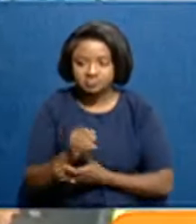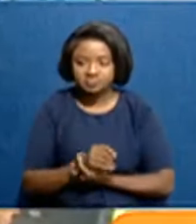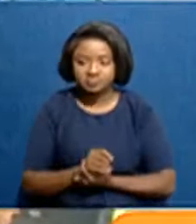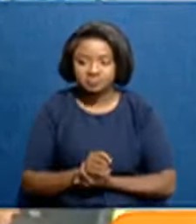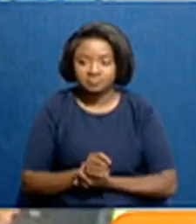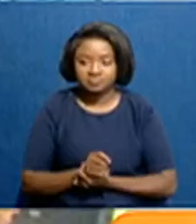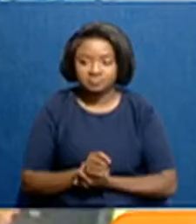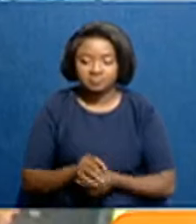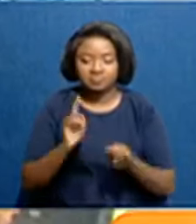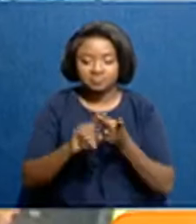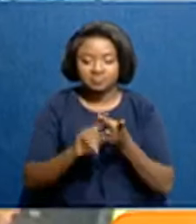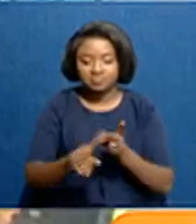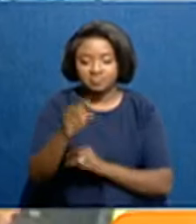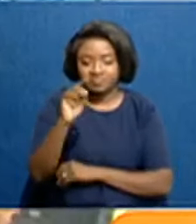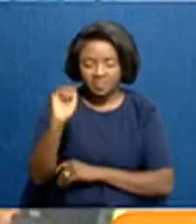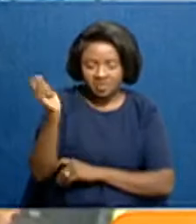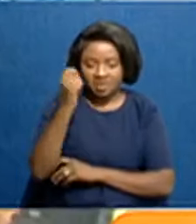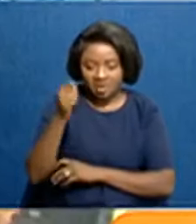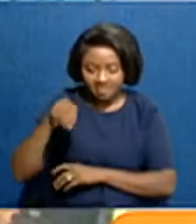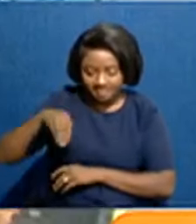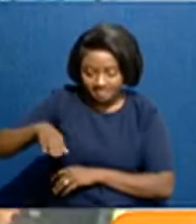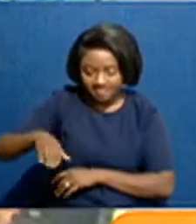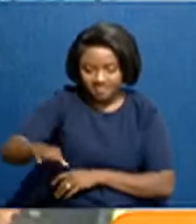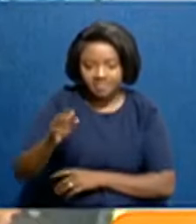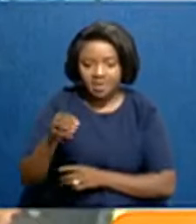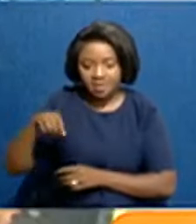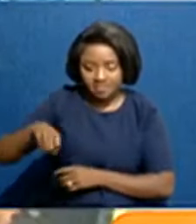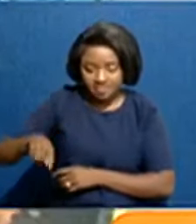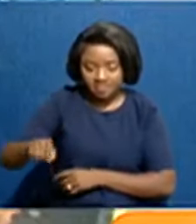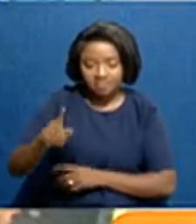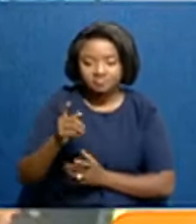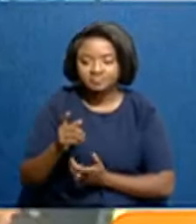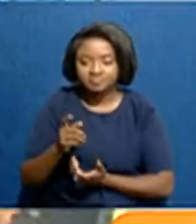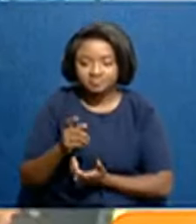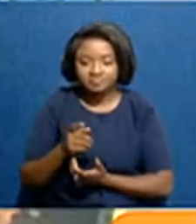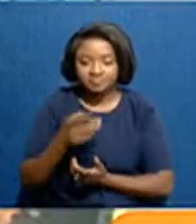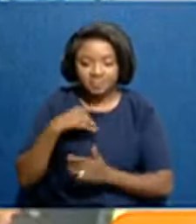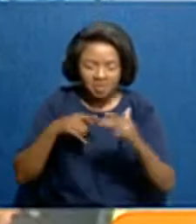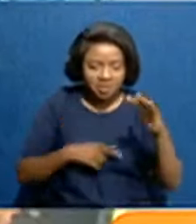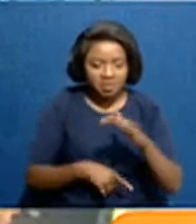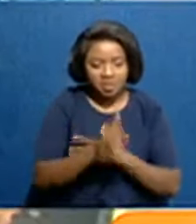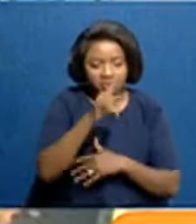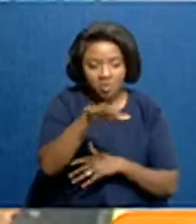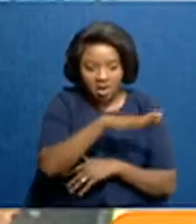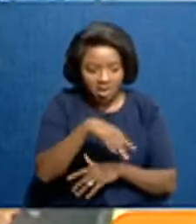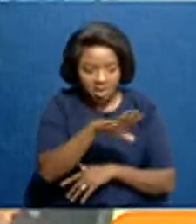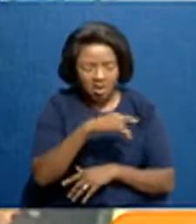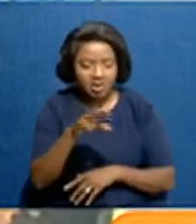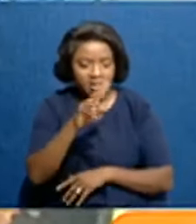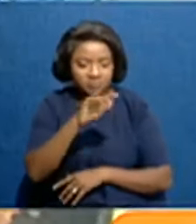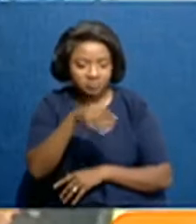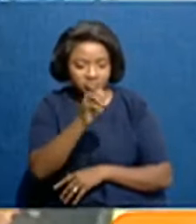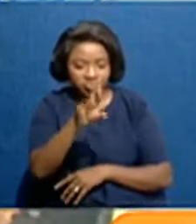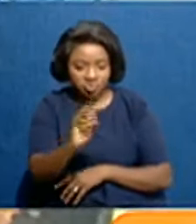Department and the Kenya Plant Health Inspection Service raided a timber yard in Njoro in Nakuru County, where